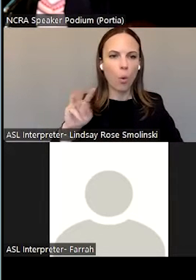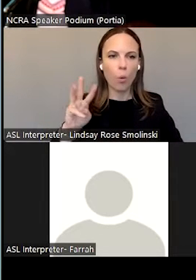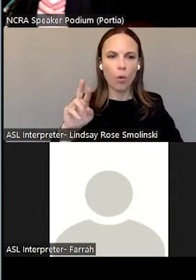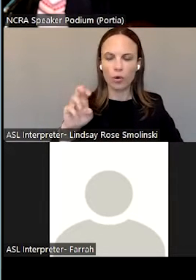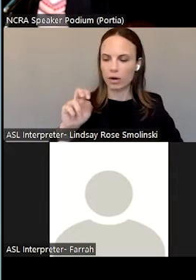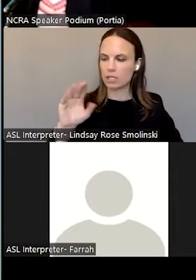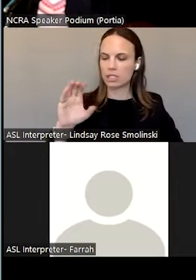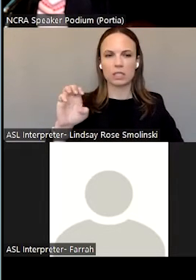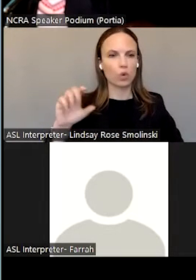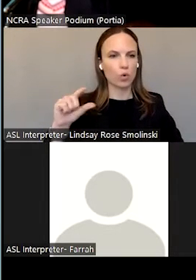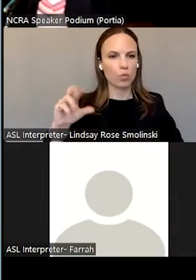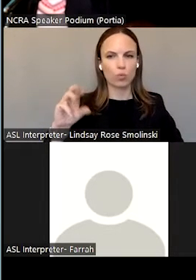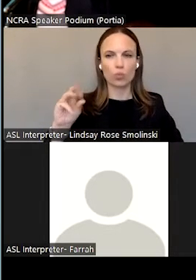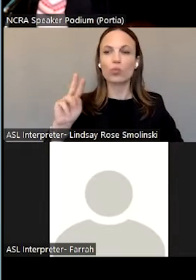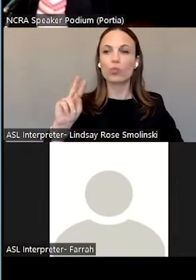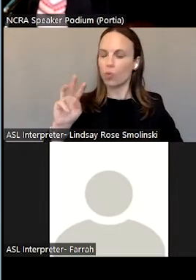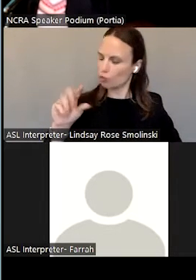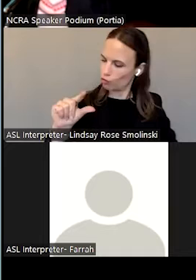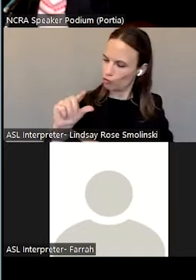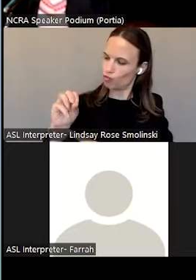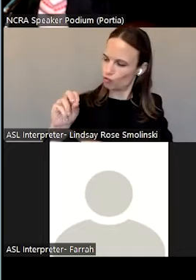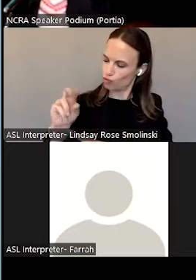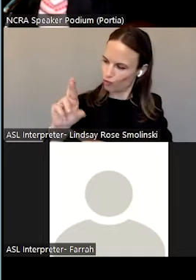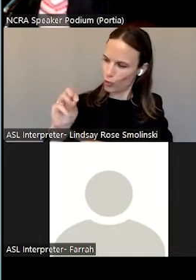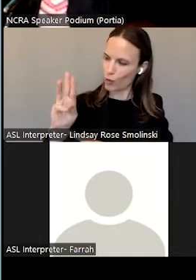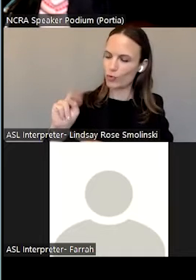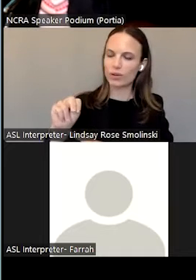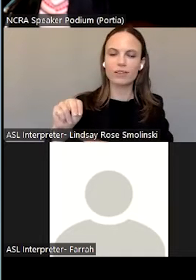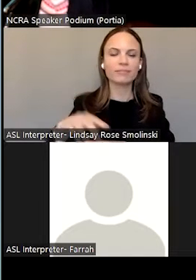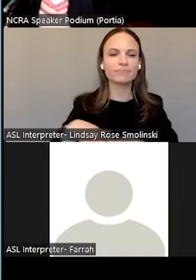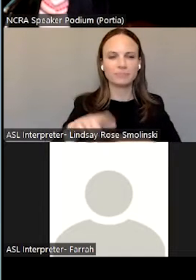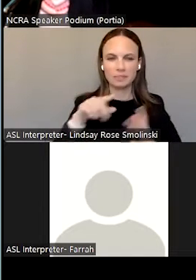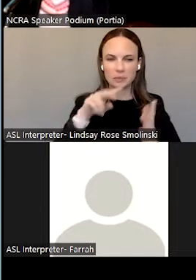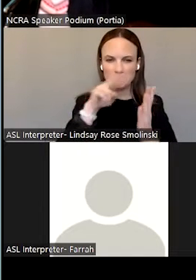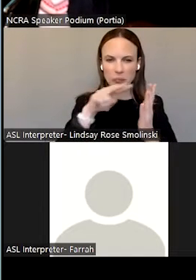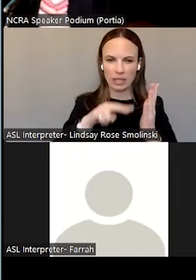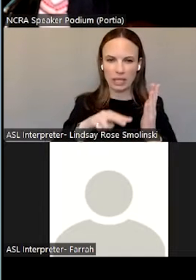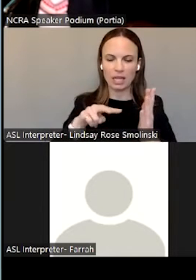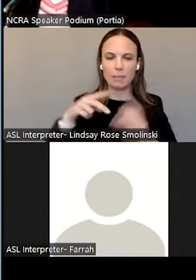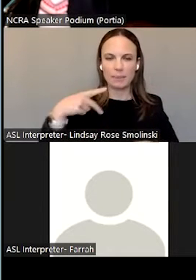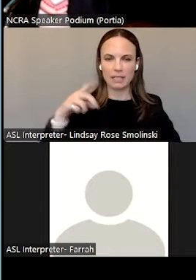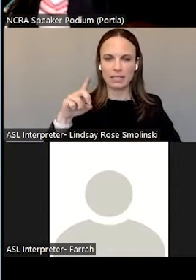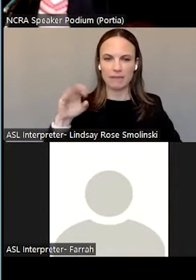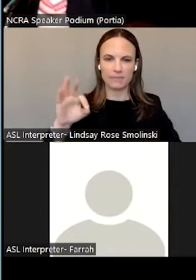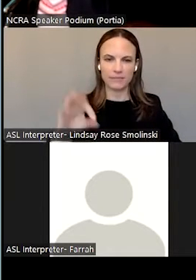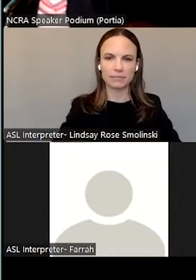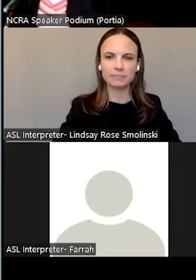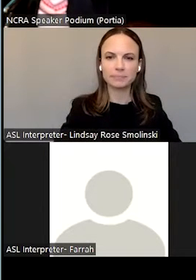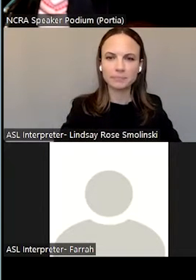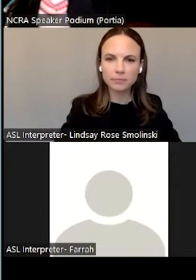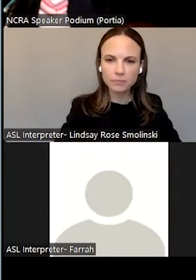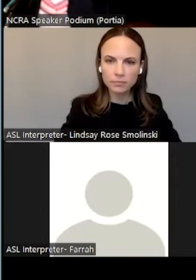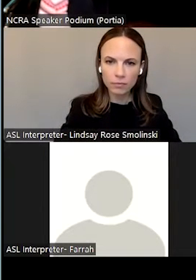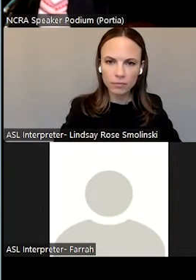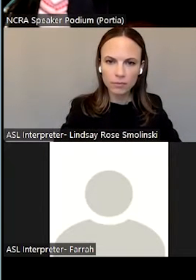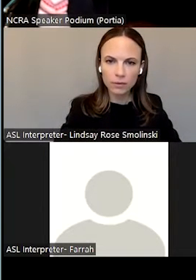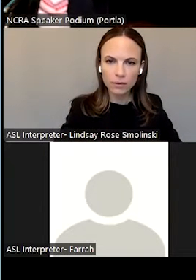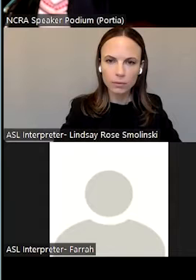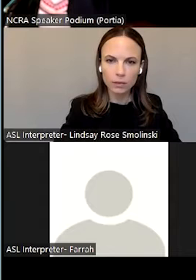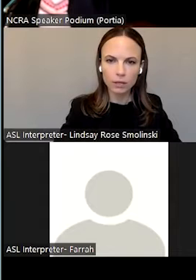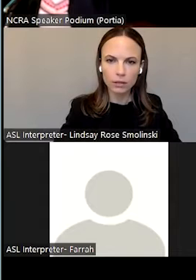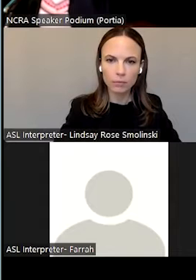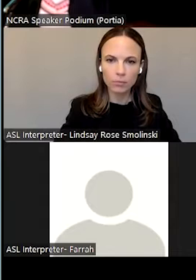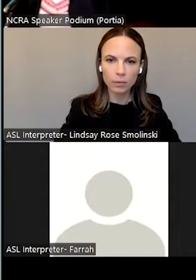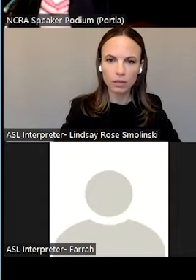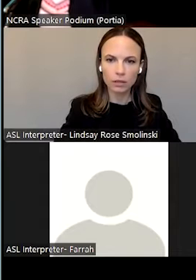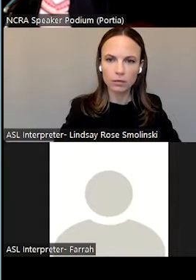up here. Lawrence Groen studied architecture at the University of Cincinnati with a focus on organic architecture. He founded